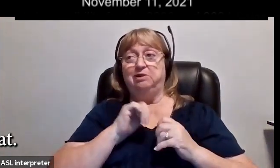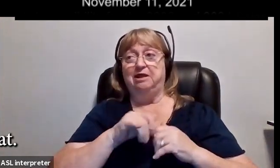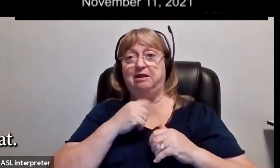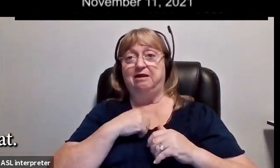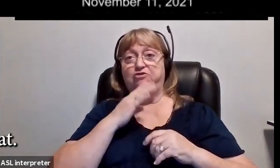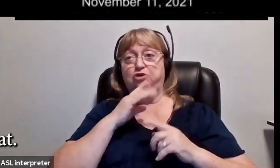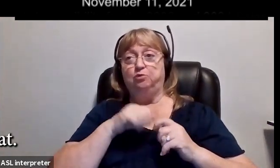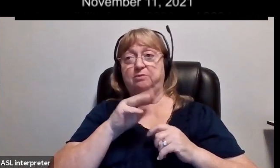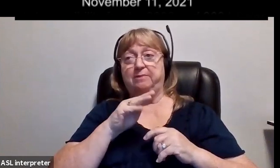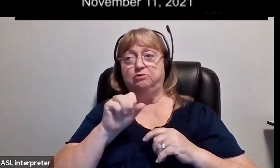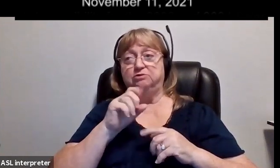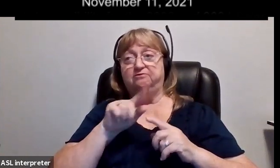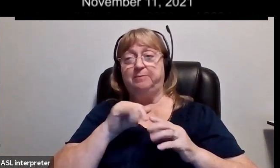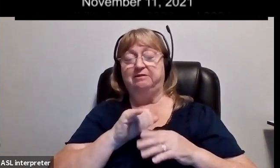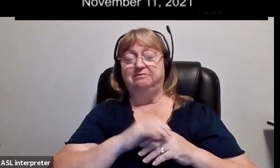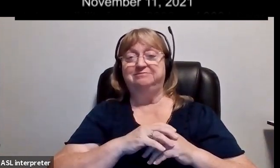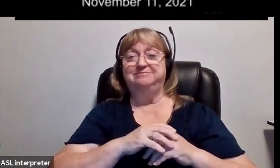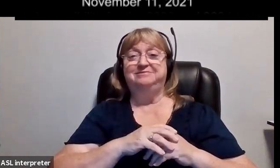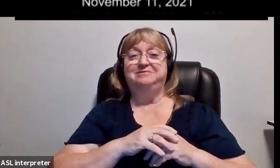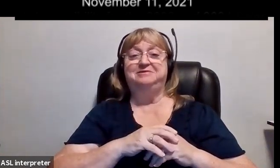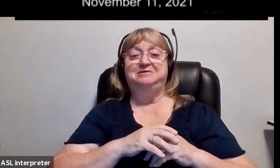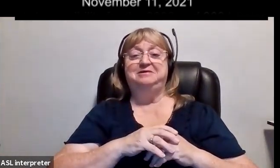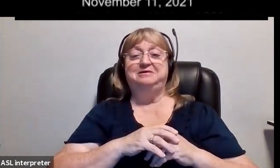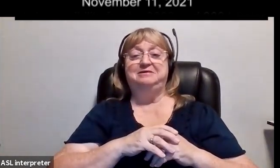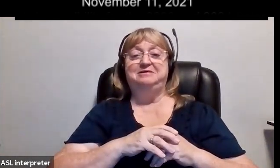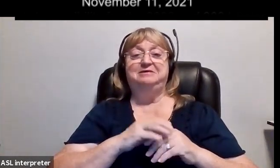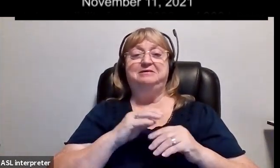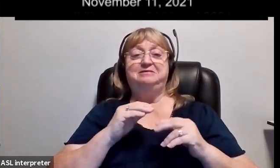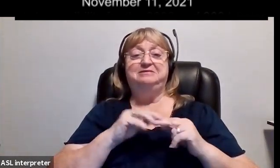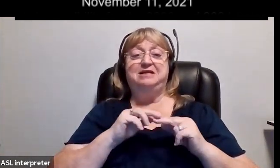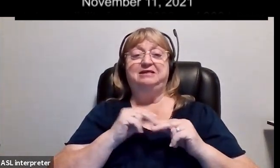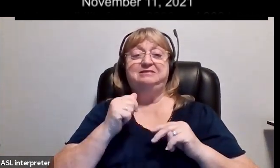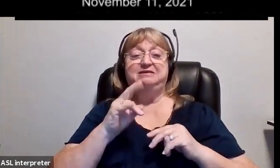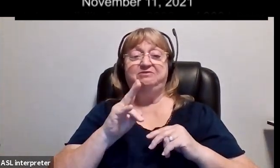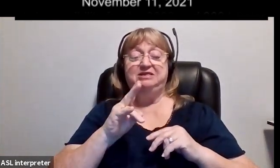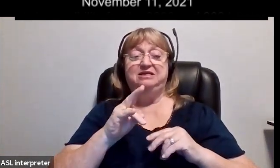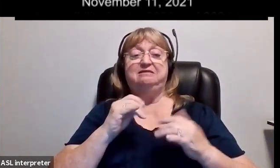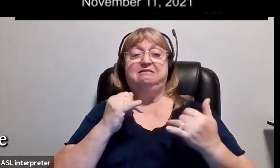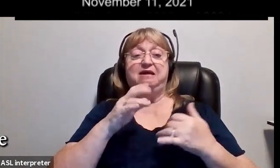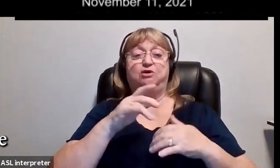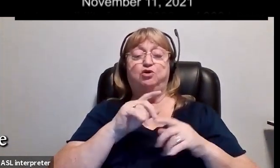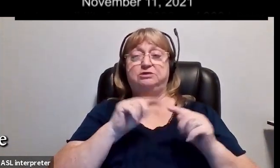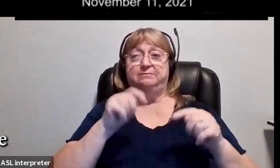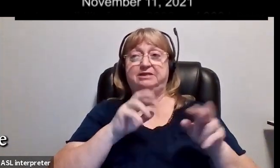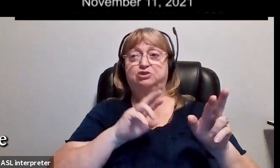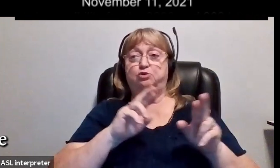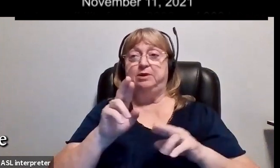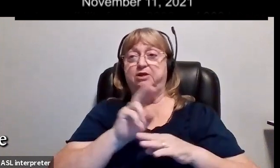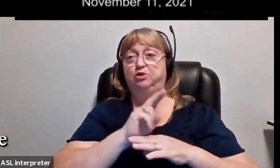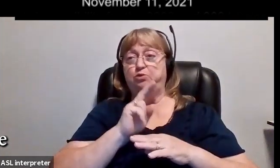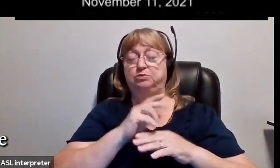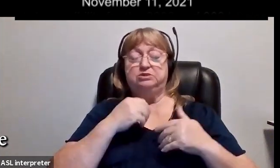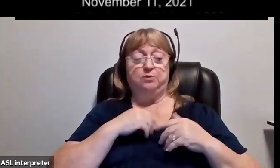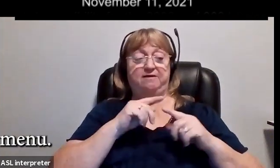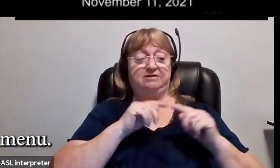PowerPoint, Microsoft about that. So going on to slide 16, now your templates are ready to use. So we have templates